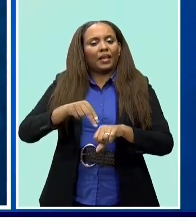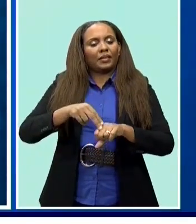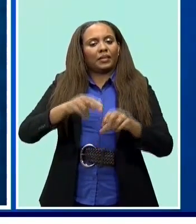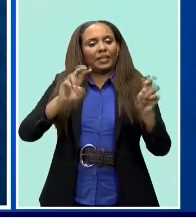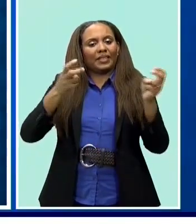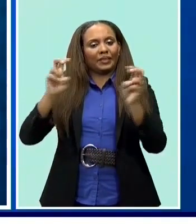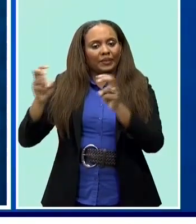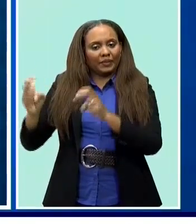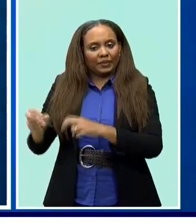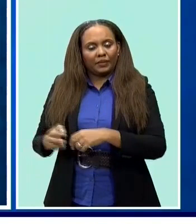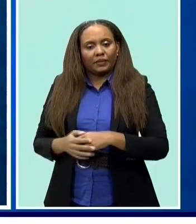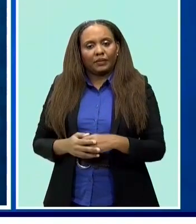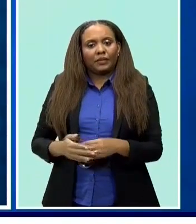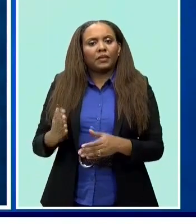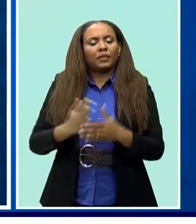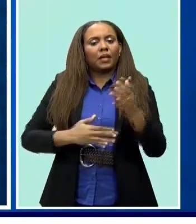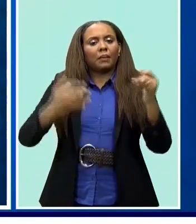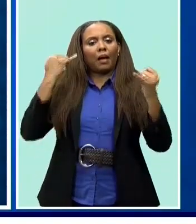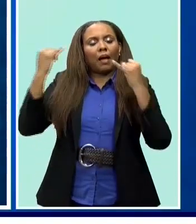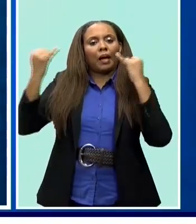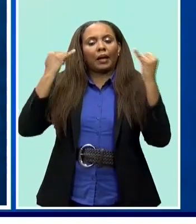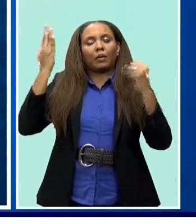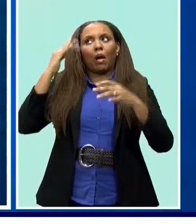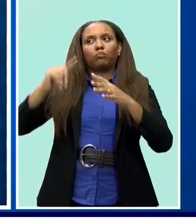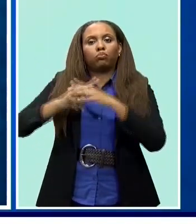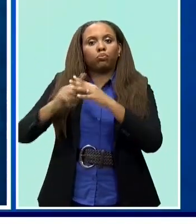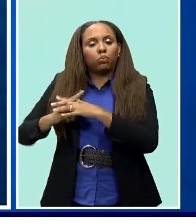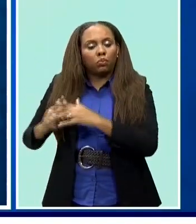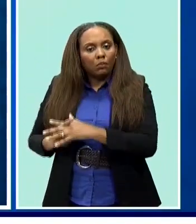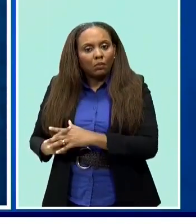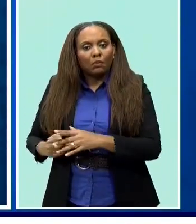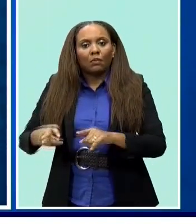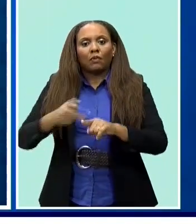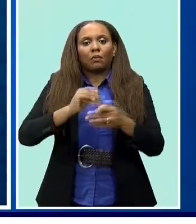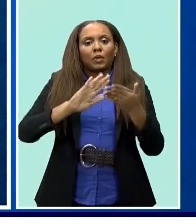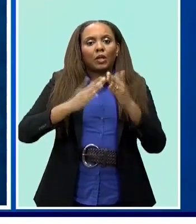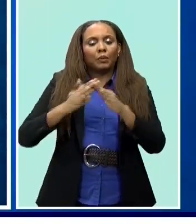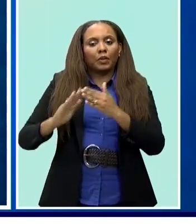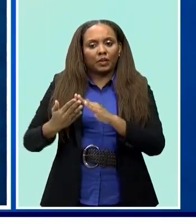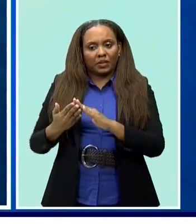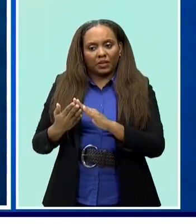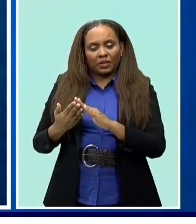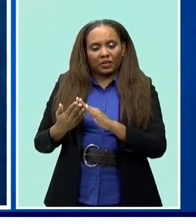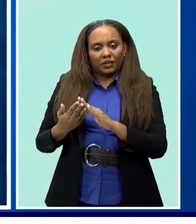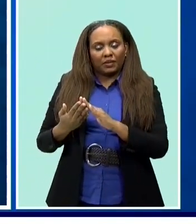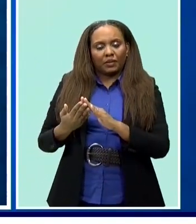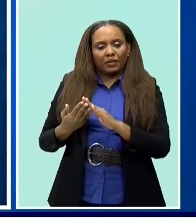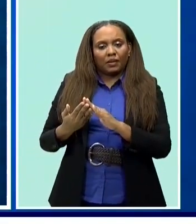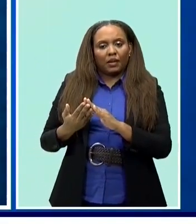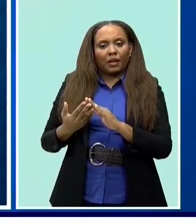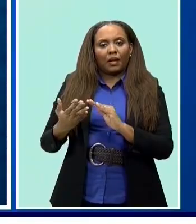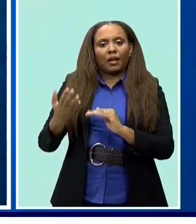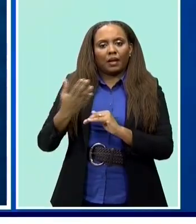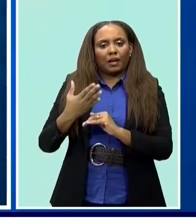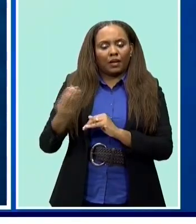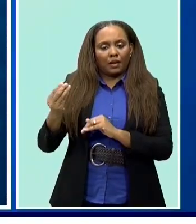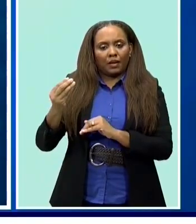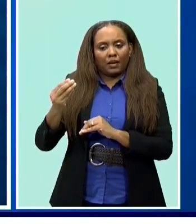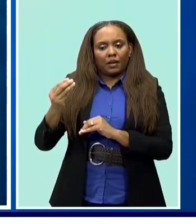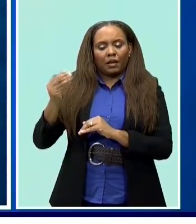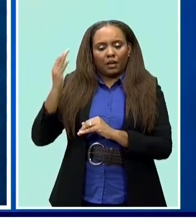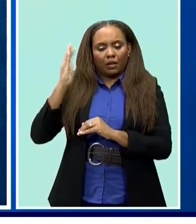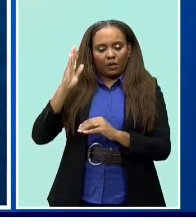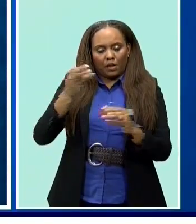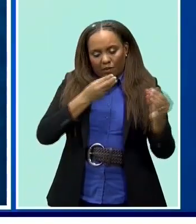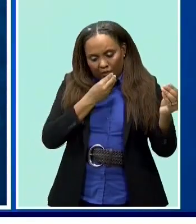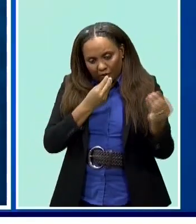and ideas will emanate from the community forums that will be institutionally funneled back to